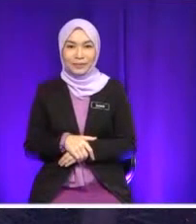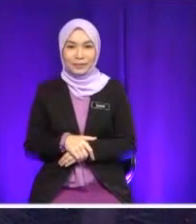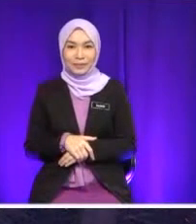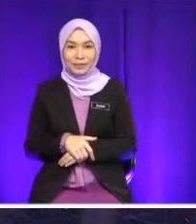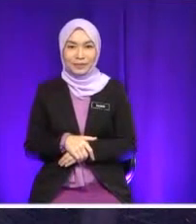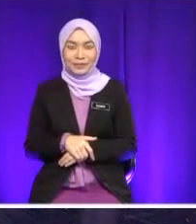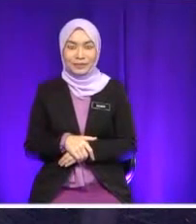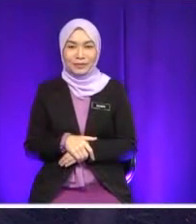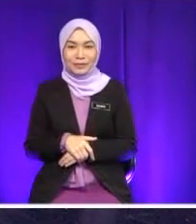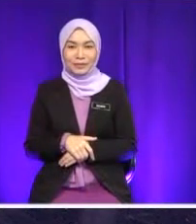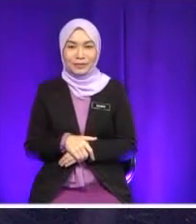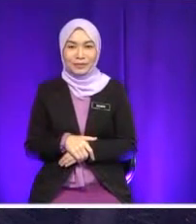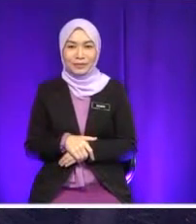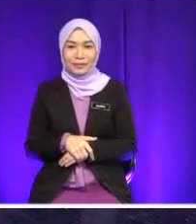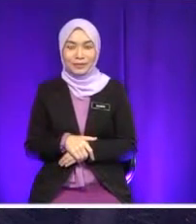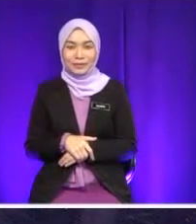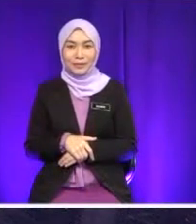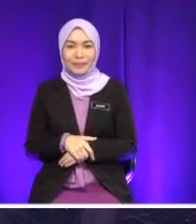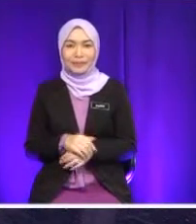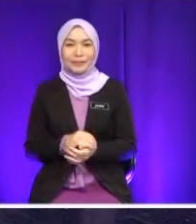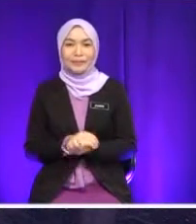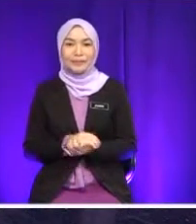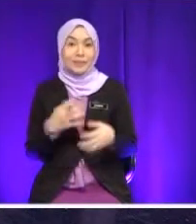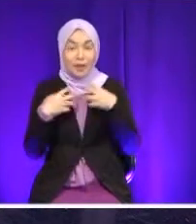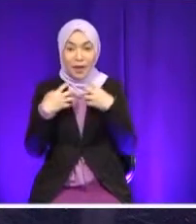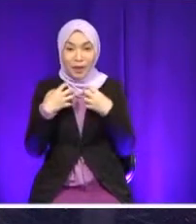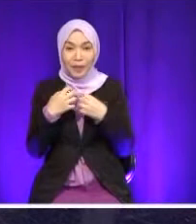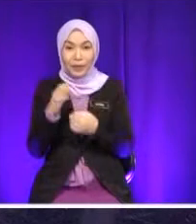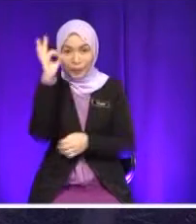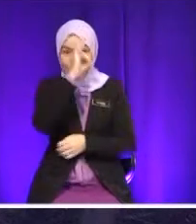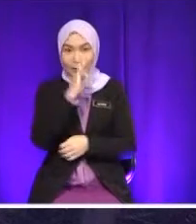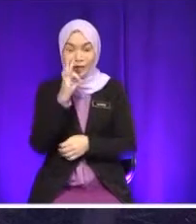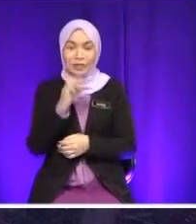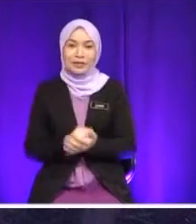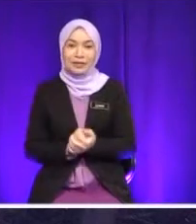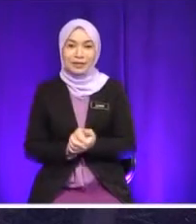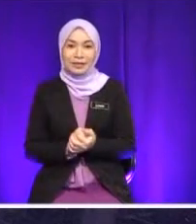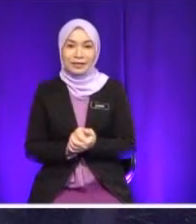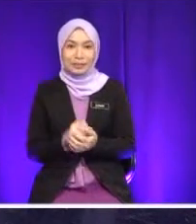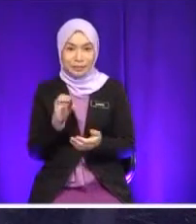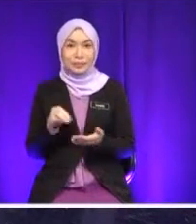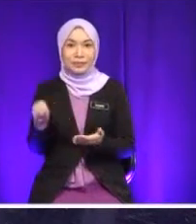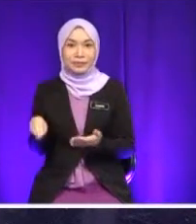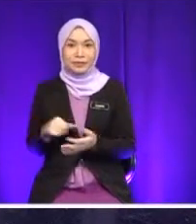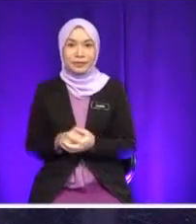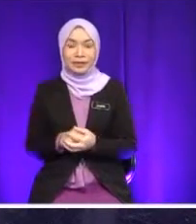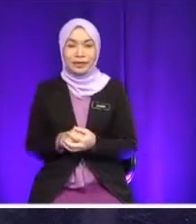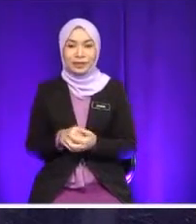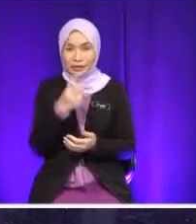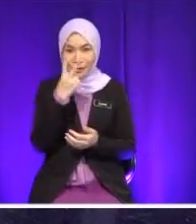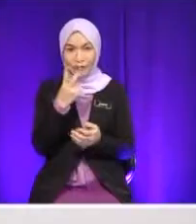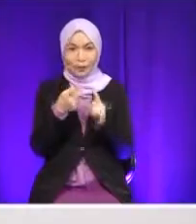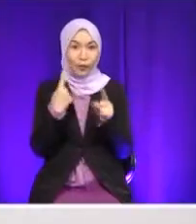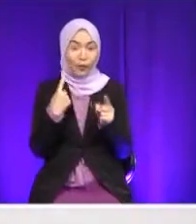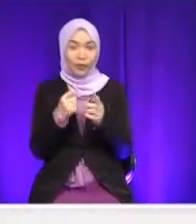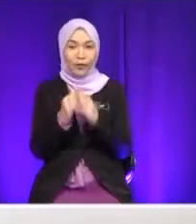There we go, our bright and happy faces joining in our class today. Could you kindly introduce them to those watching at home? Oh yeah, sure. Okay,